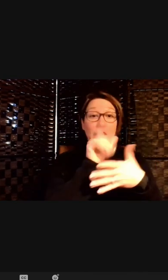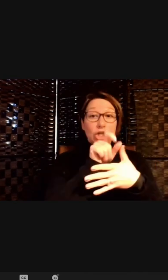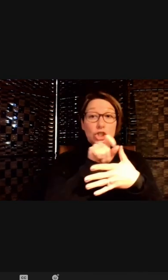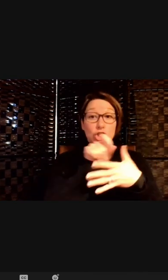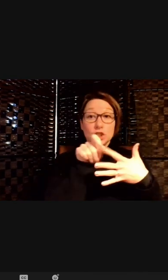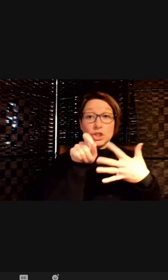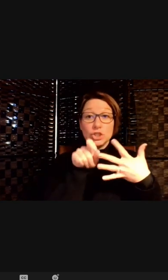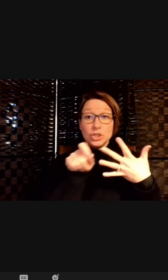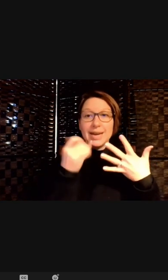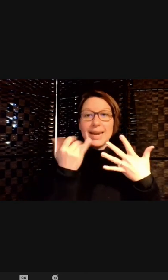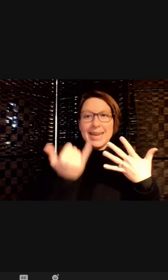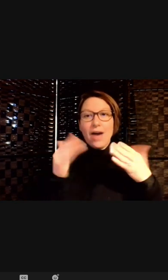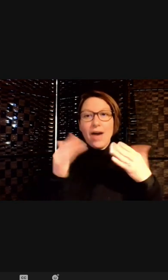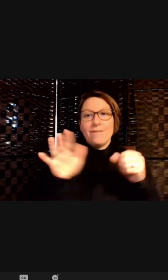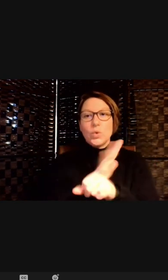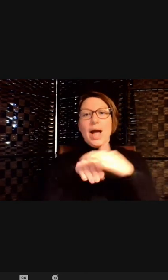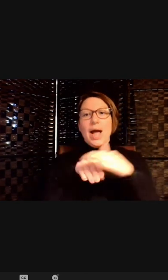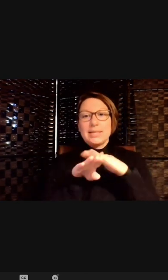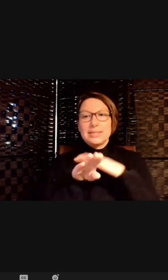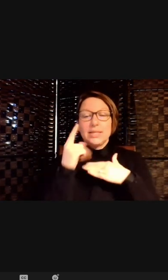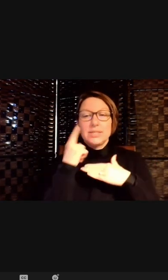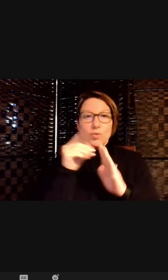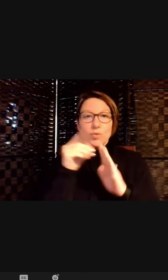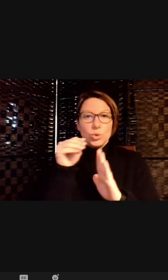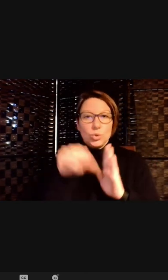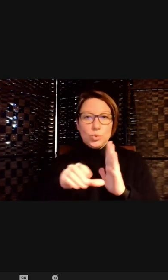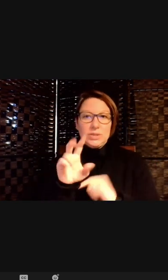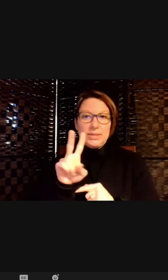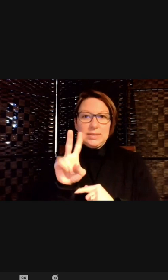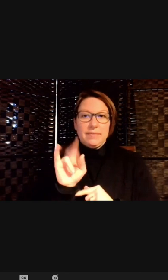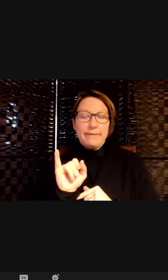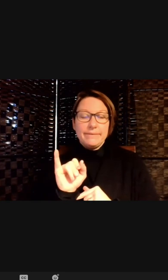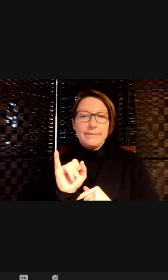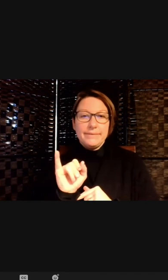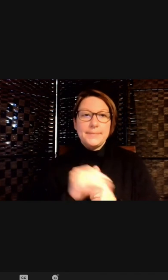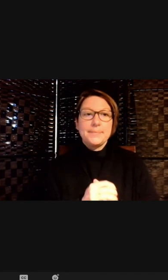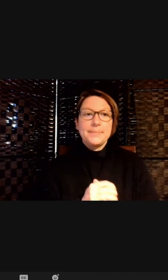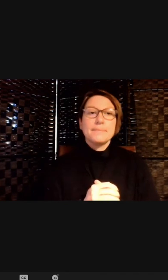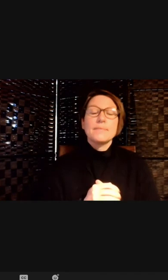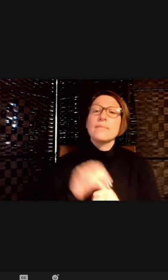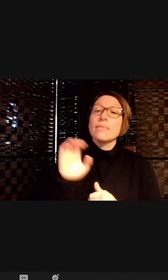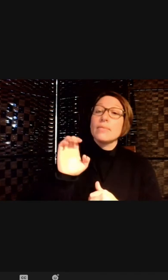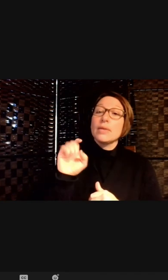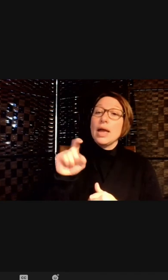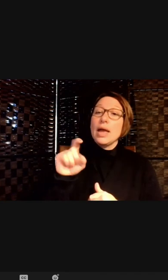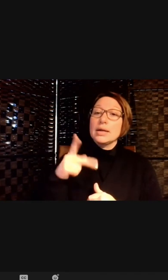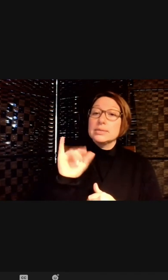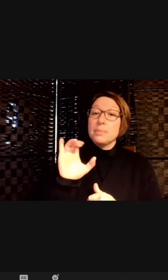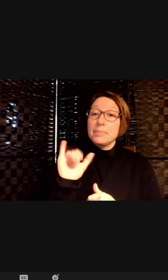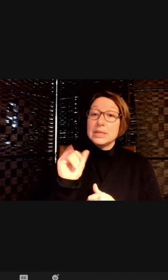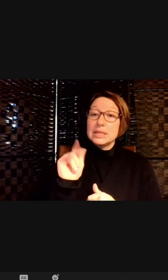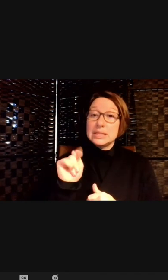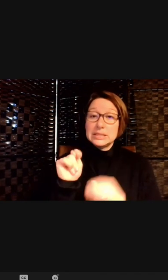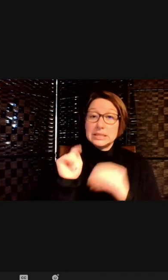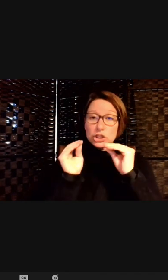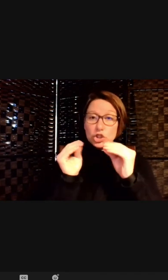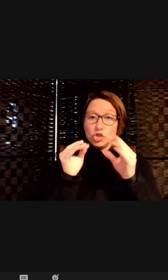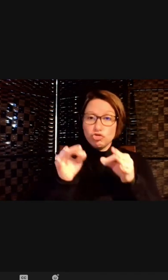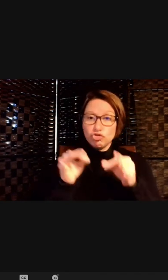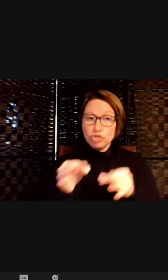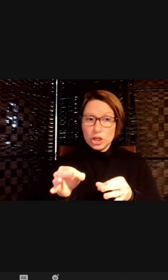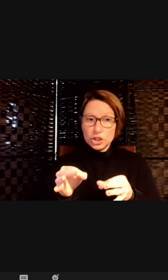with CVI. So when we talk about explicit instruction, we need specialized instruction to learn